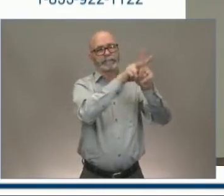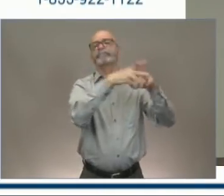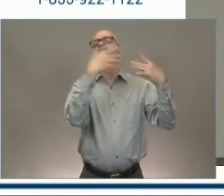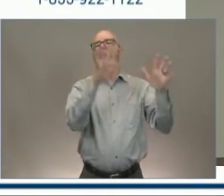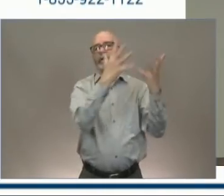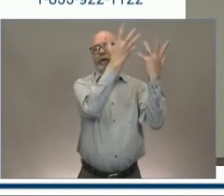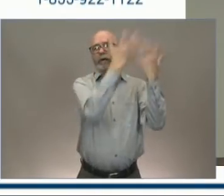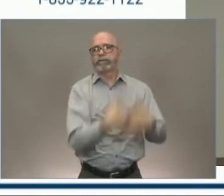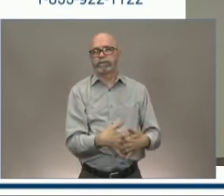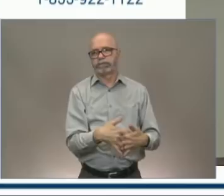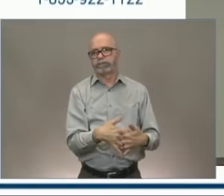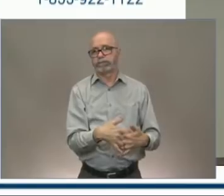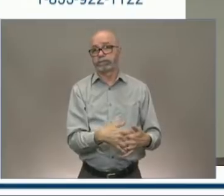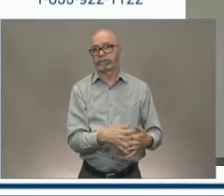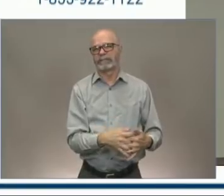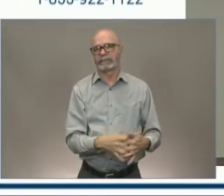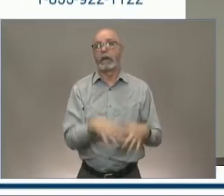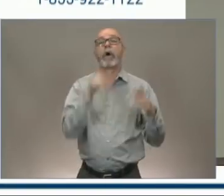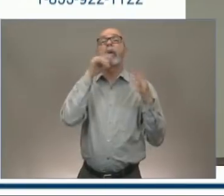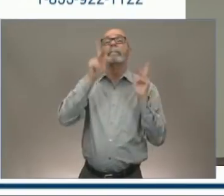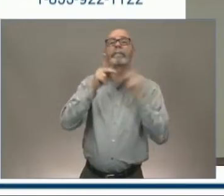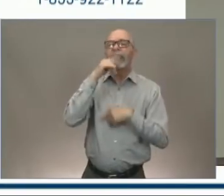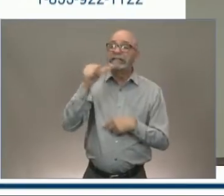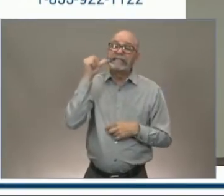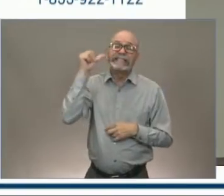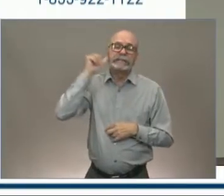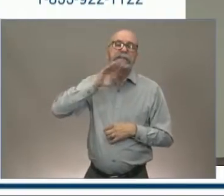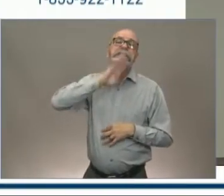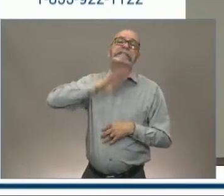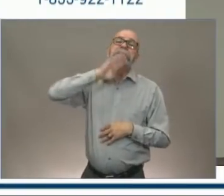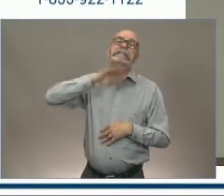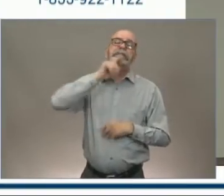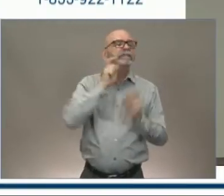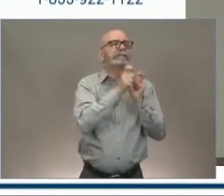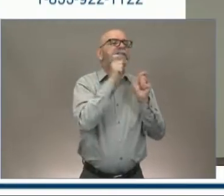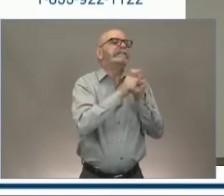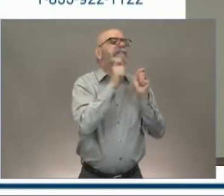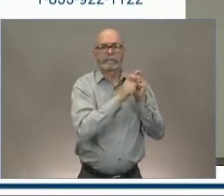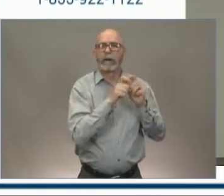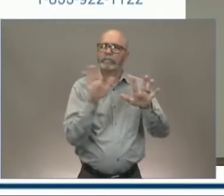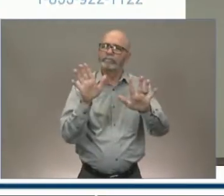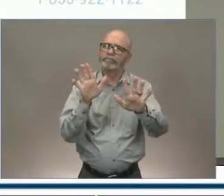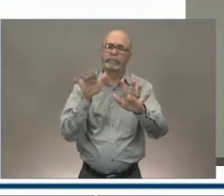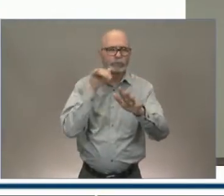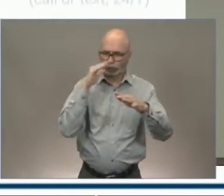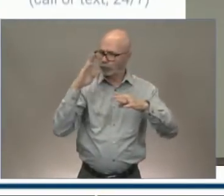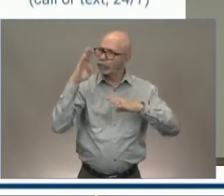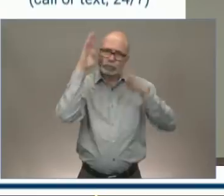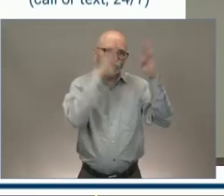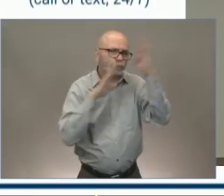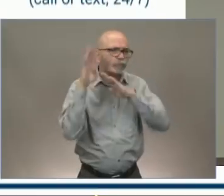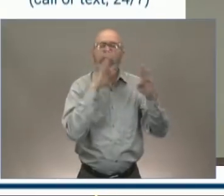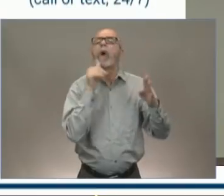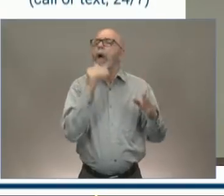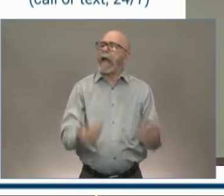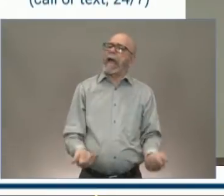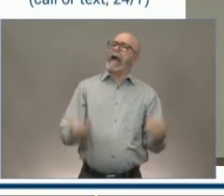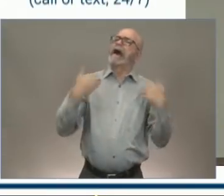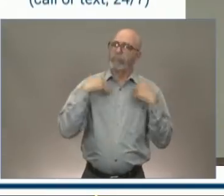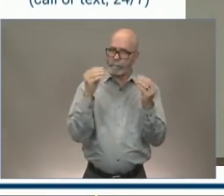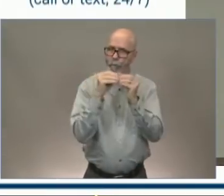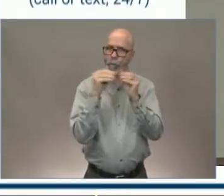people who tried to book an appointment yesterday and were not successful, I asked them to be patient, not to worry. Many more appointments will become